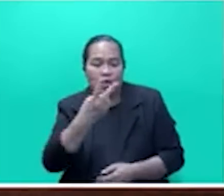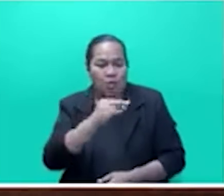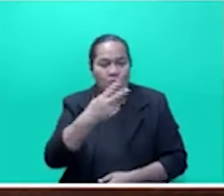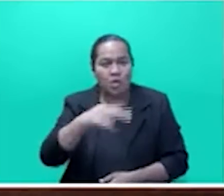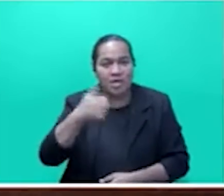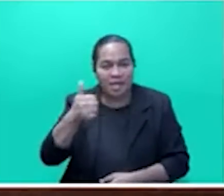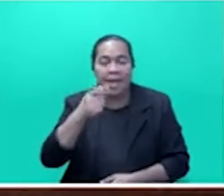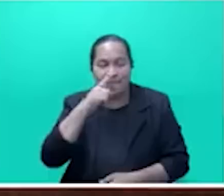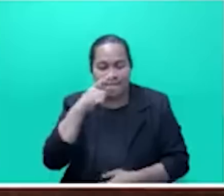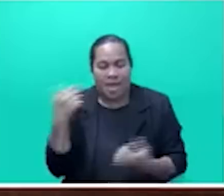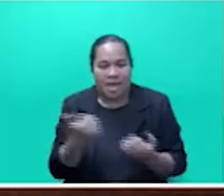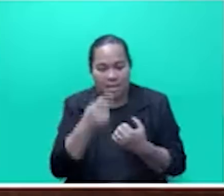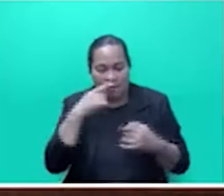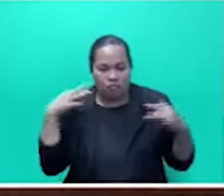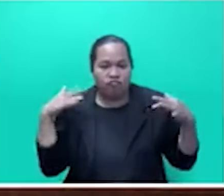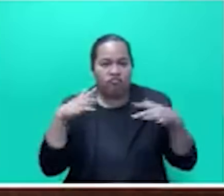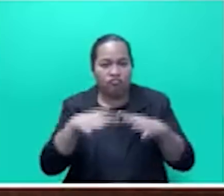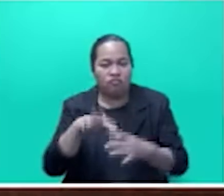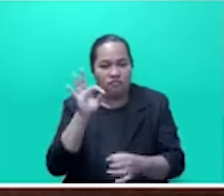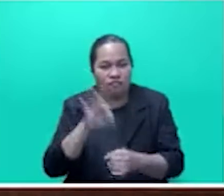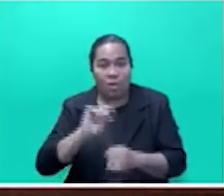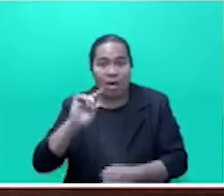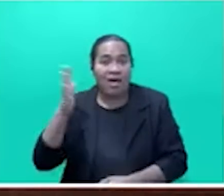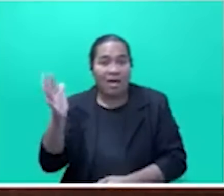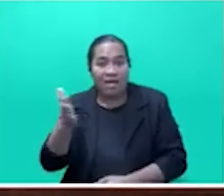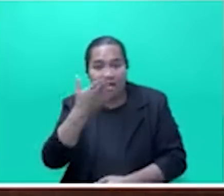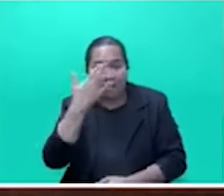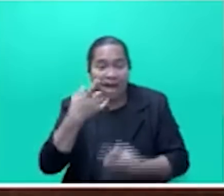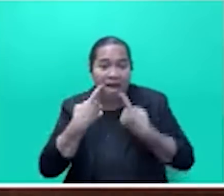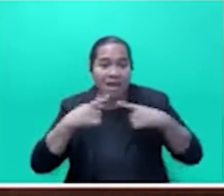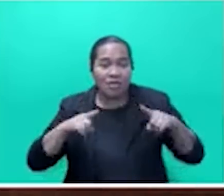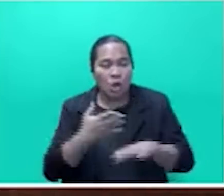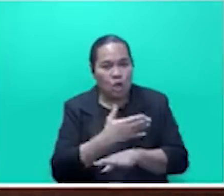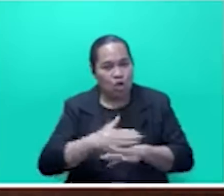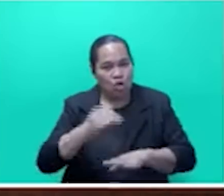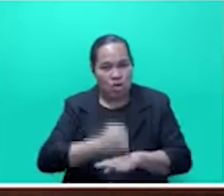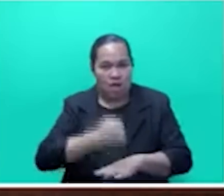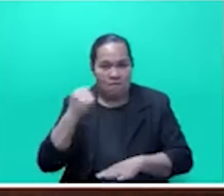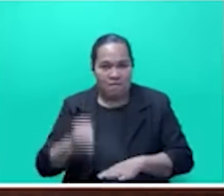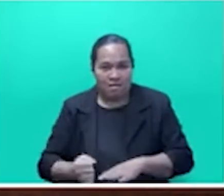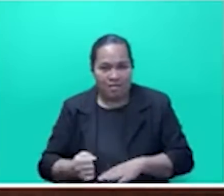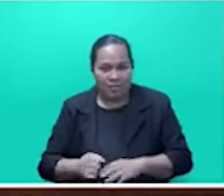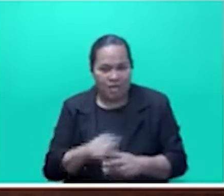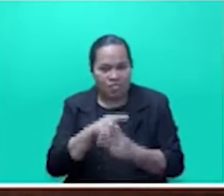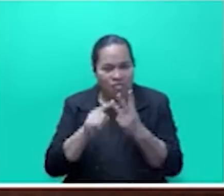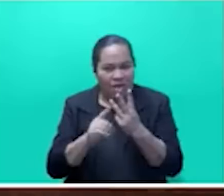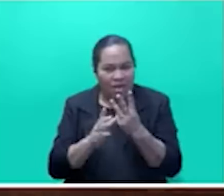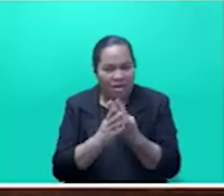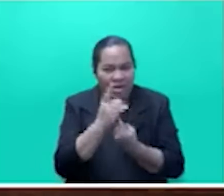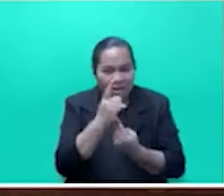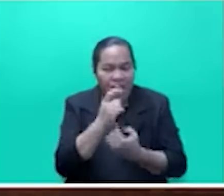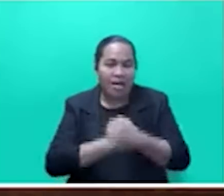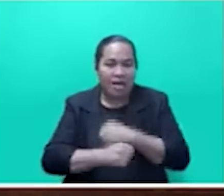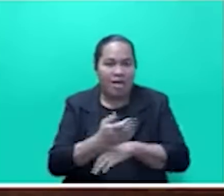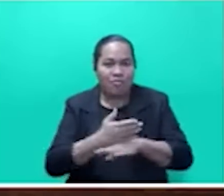2026. Since the result was announced, a new coalition government has been sworn in, and today